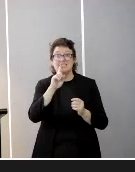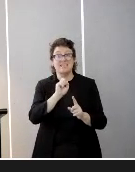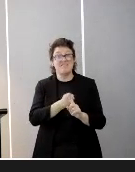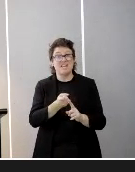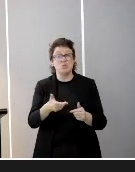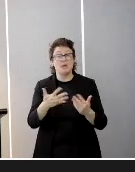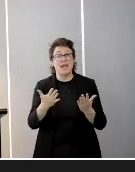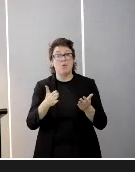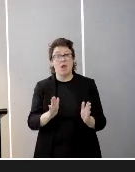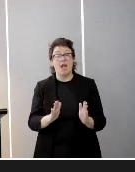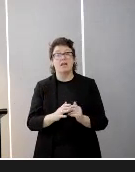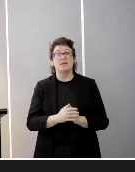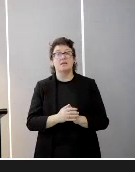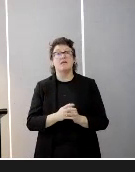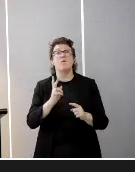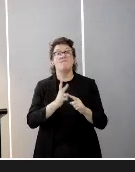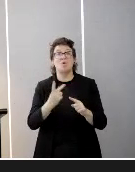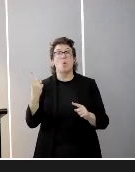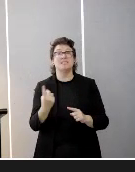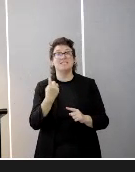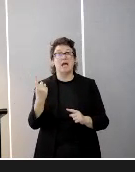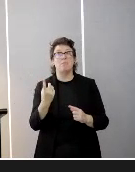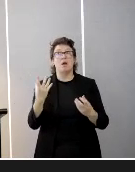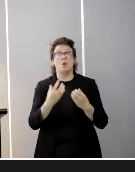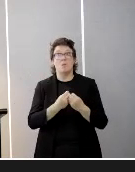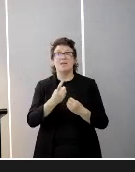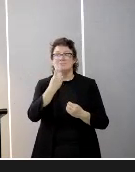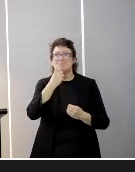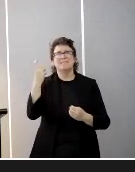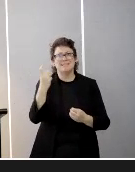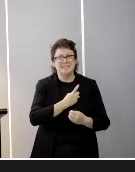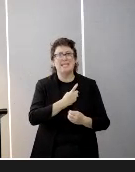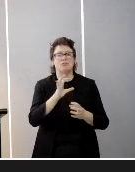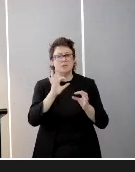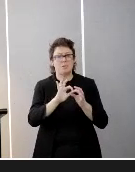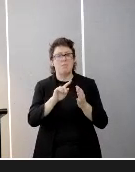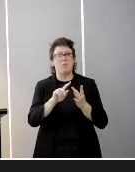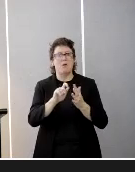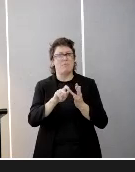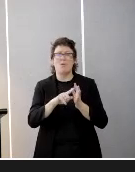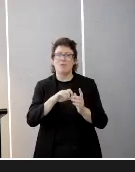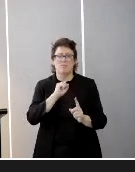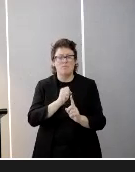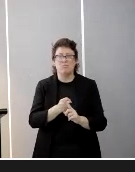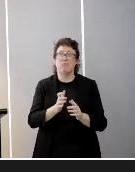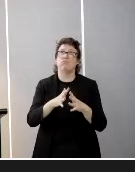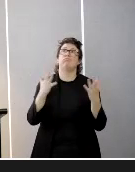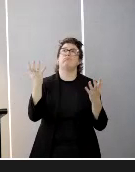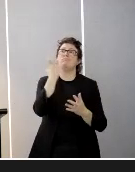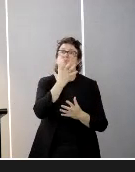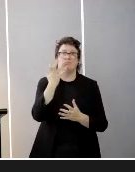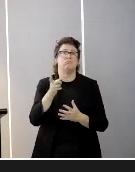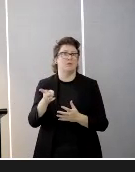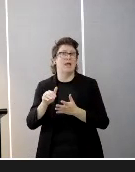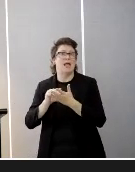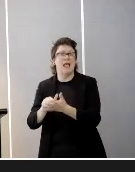Well, I mean, for someone with a severe bipolar disorder, it's a miracle. Like, it affects them really positively.